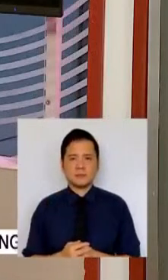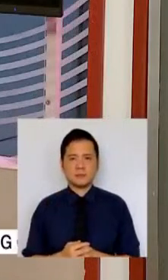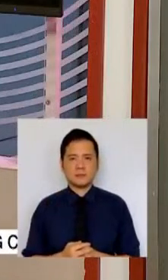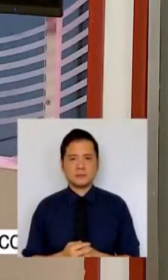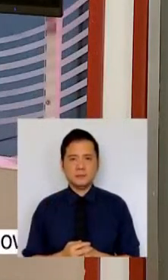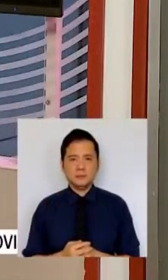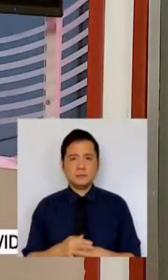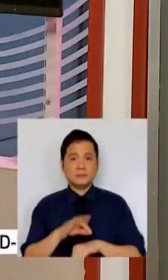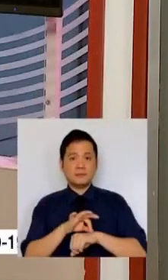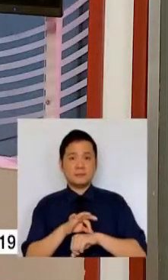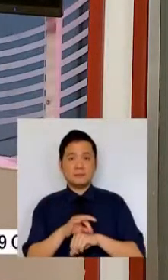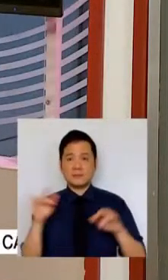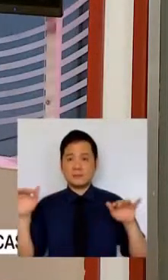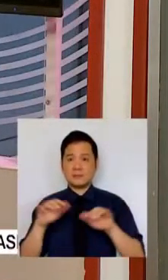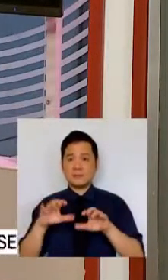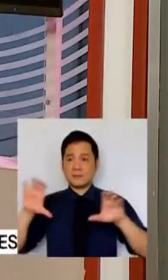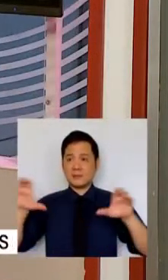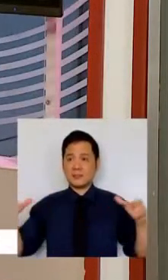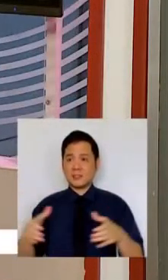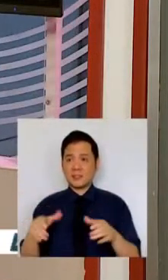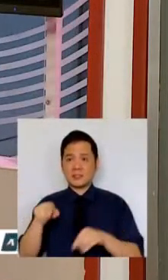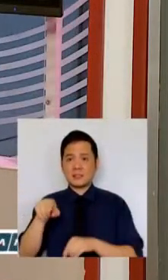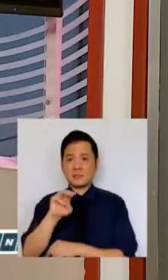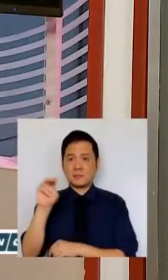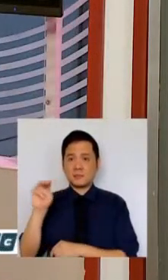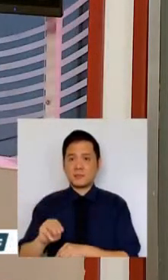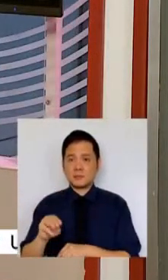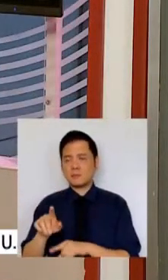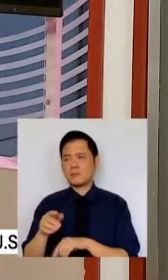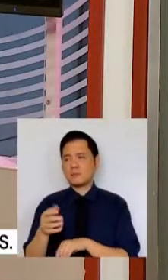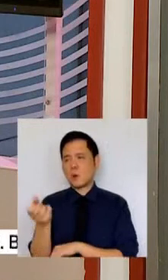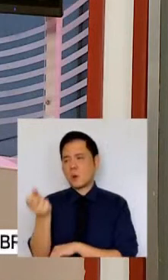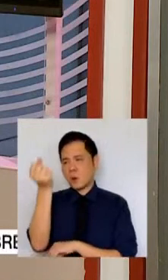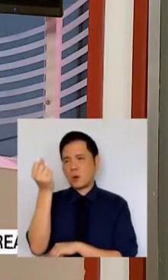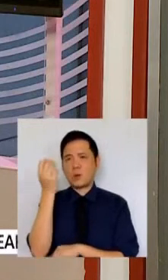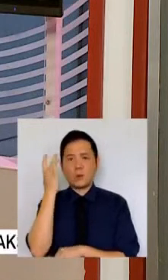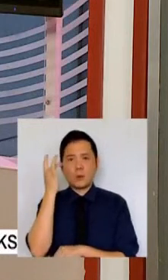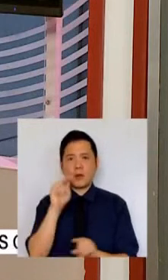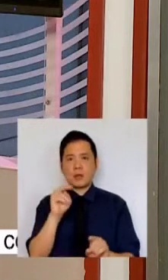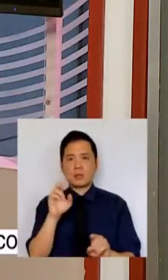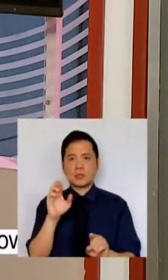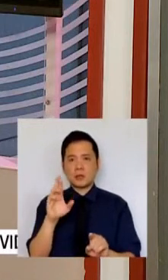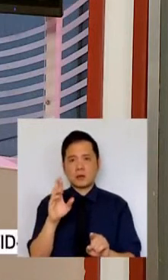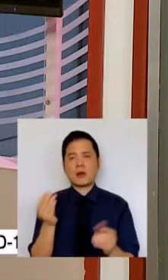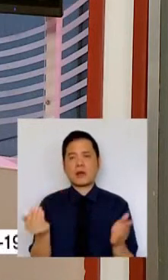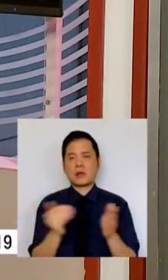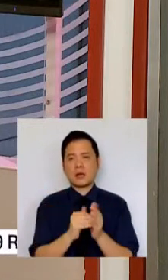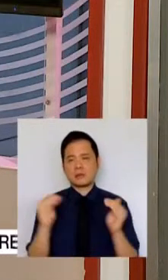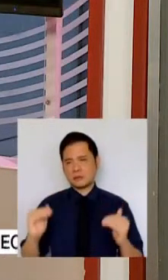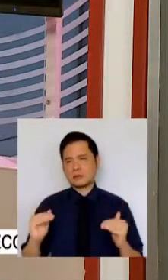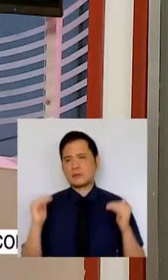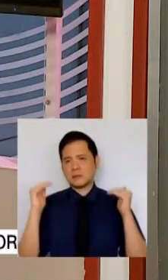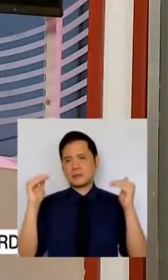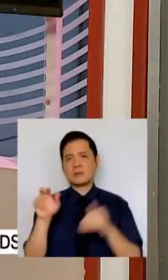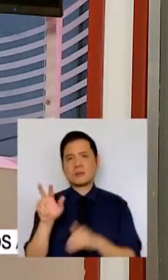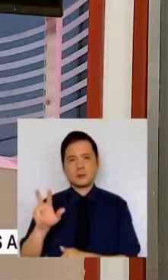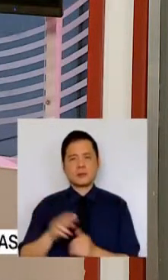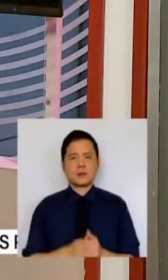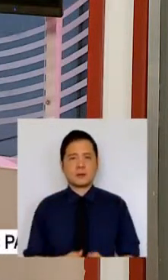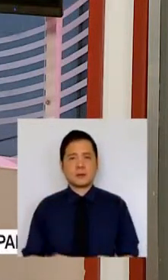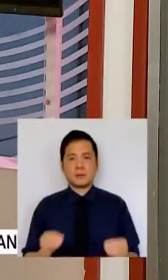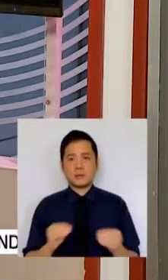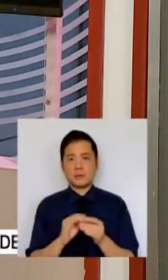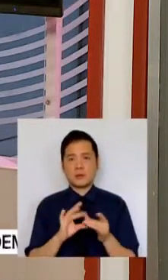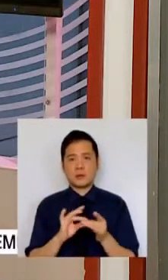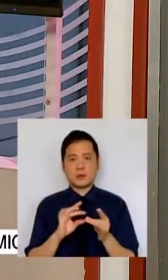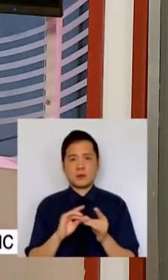Face-to-face classes in Metro Manila suspended as the National Capital Region reverts to Alert Level 3. Our correspondent Ara Perez now joins us on the line